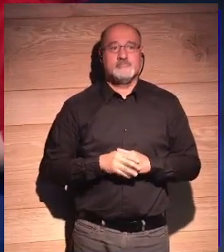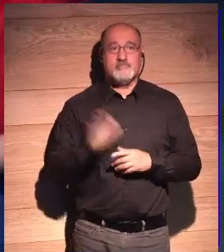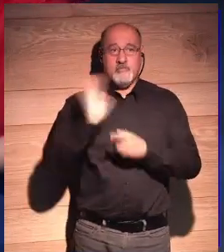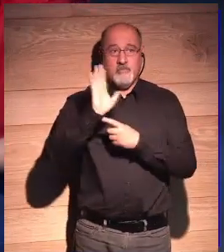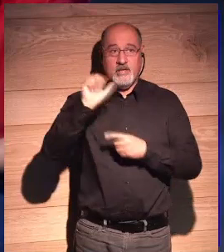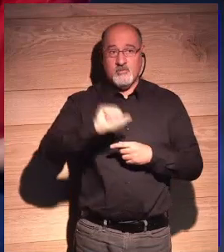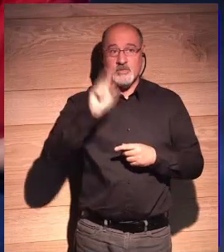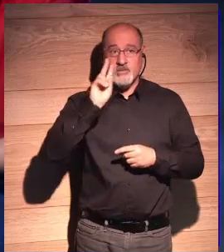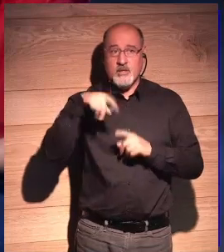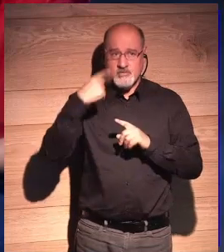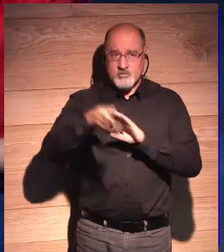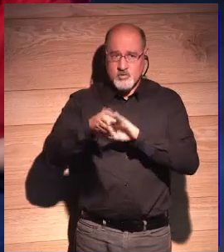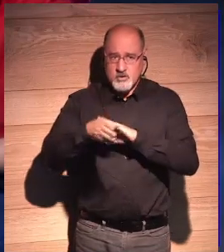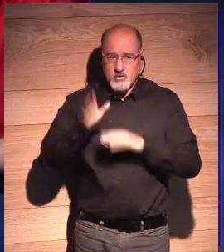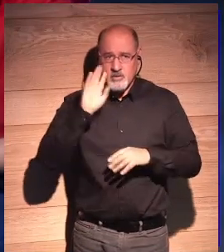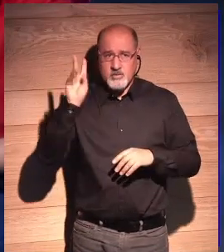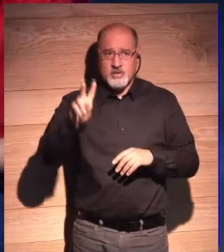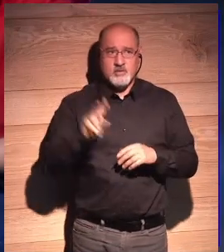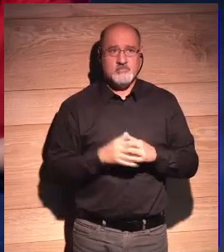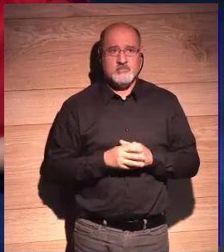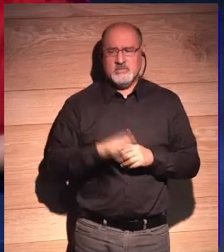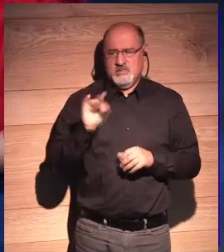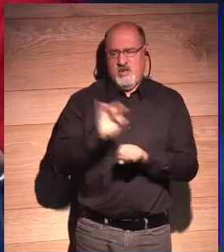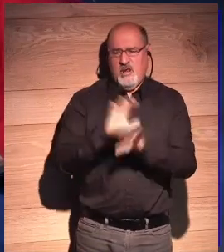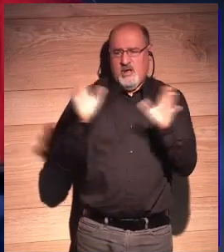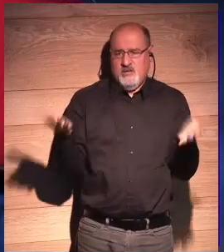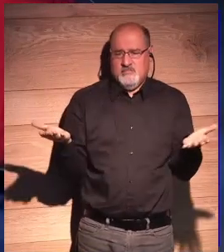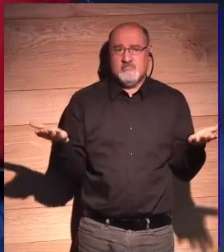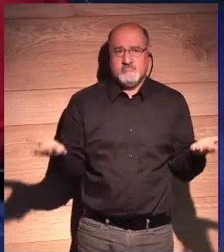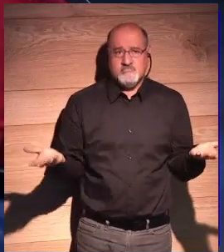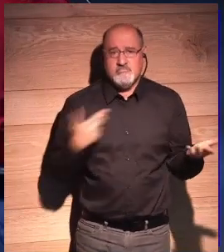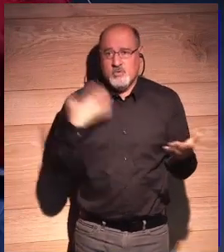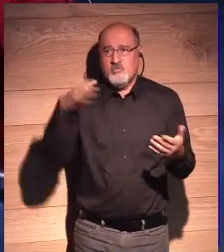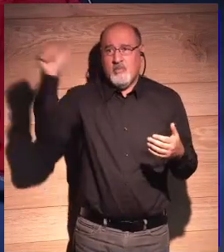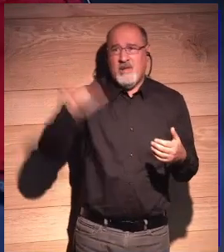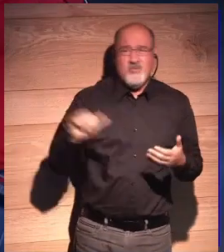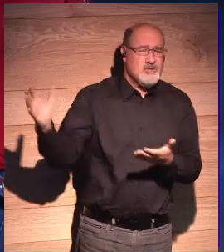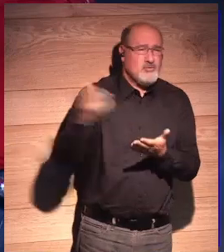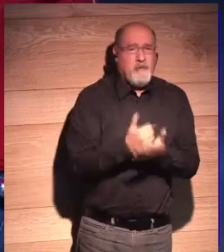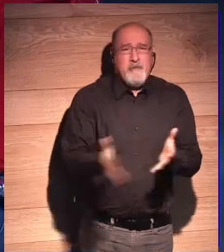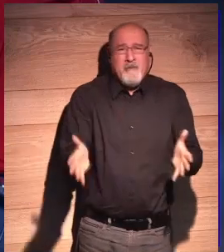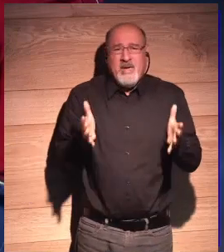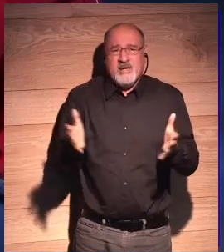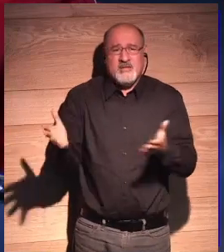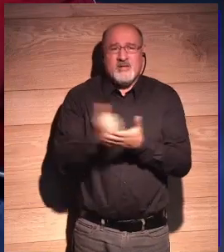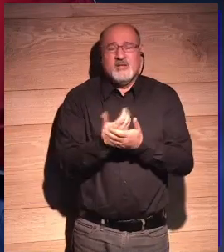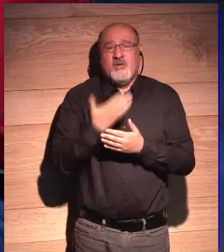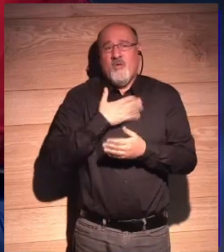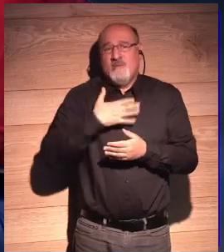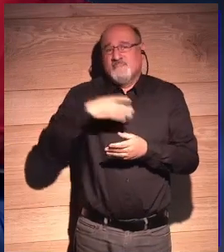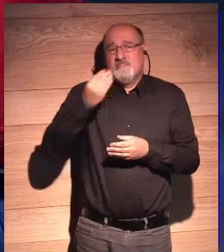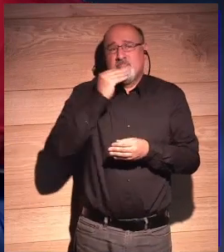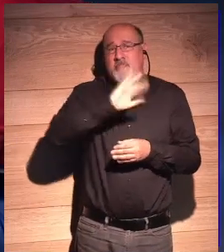Can you still watch his movies later? Oh yeah, I love all his movies. I think all his movies are masterpieces. Eres una gran